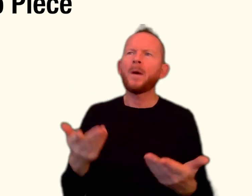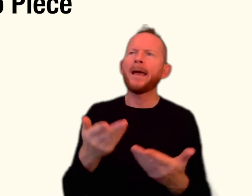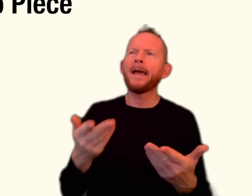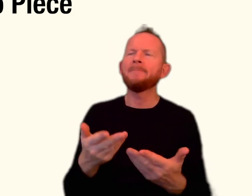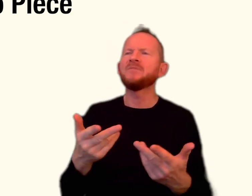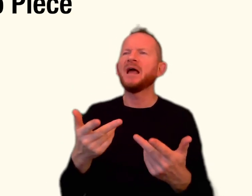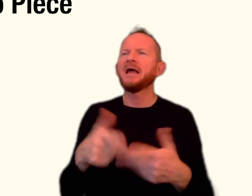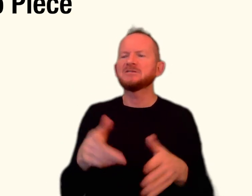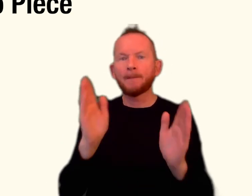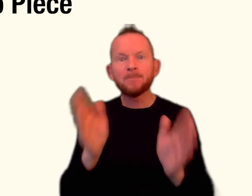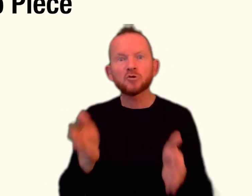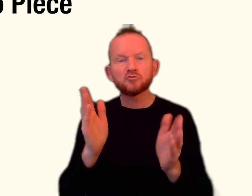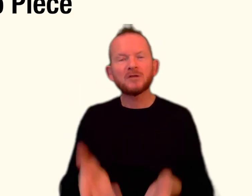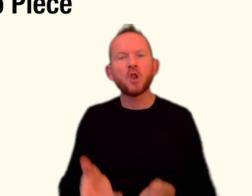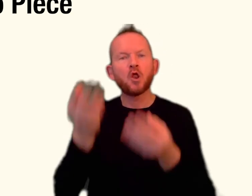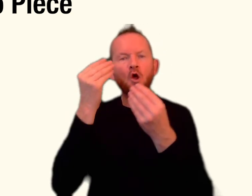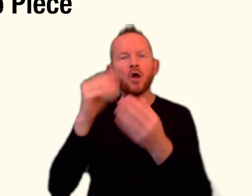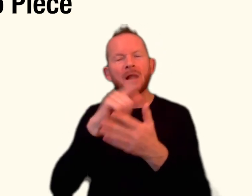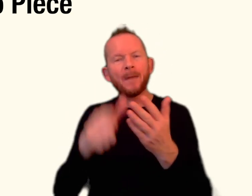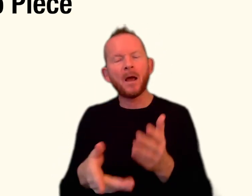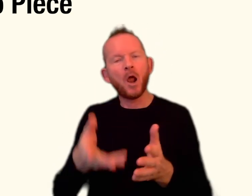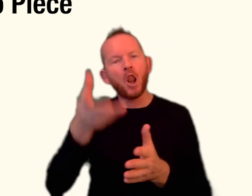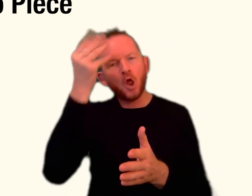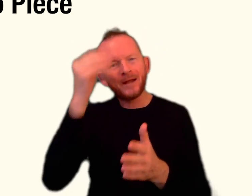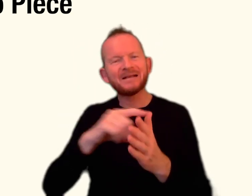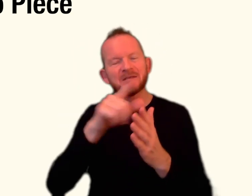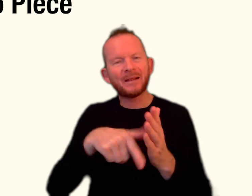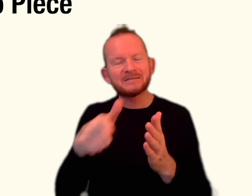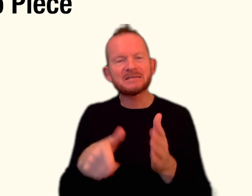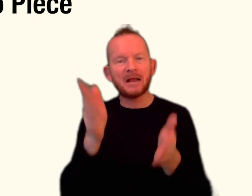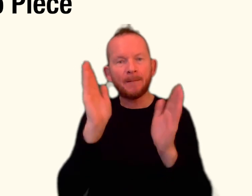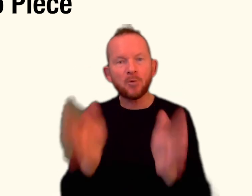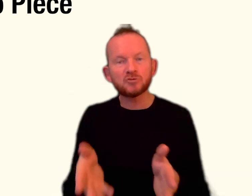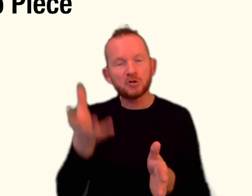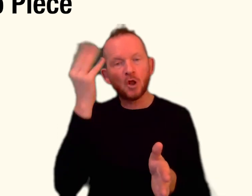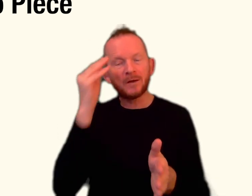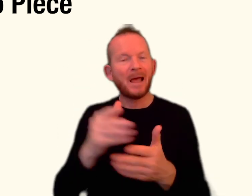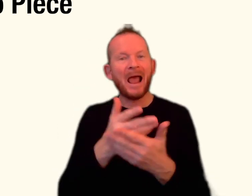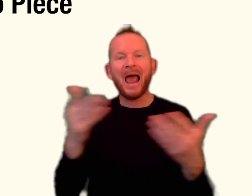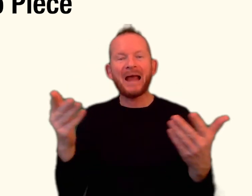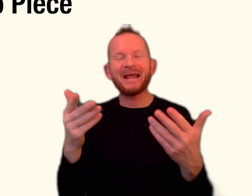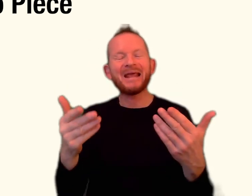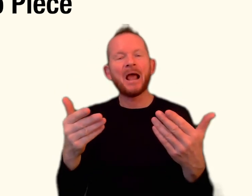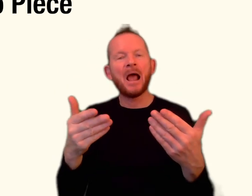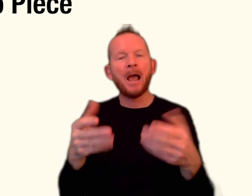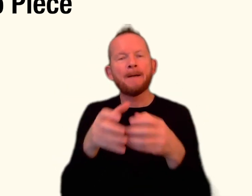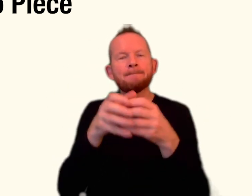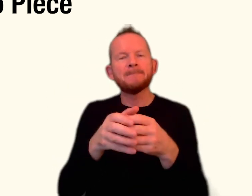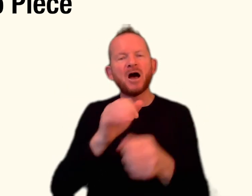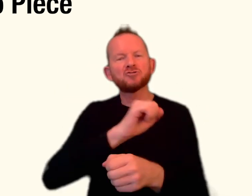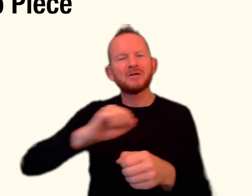is compulsory to learn about learning disabilities and compulsory to learn about any marginalised groups.